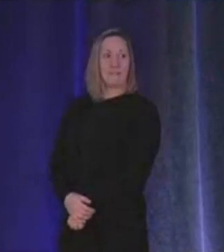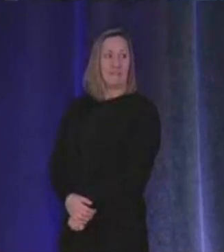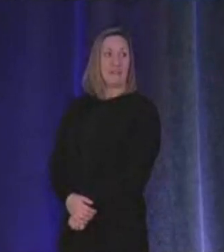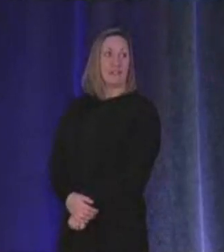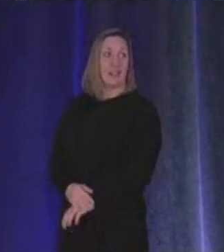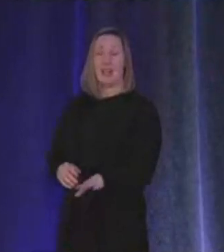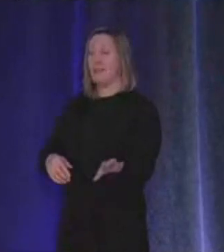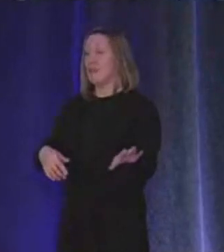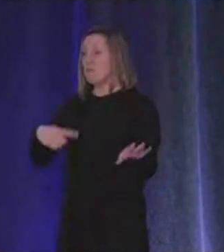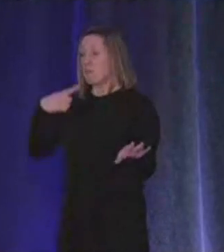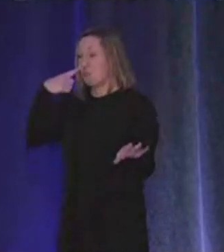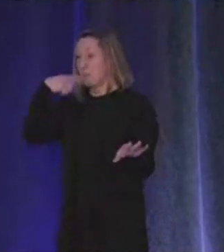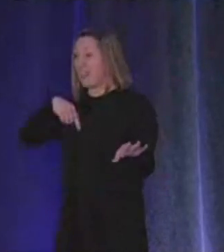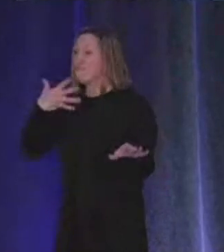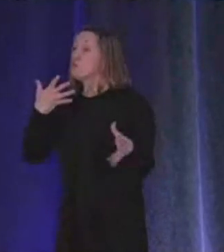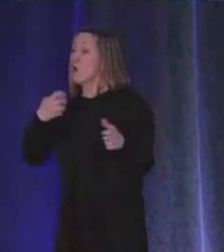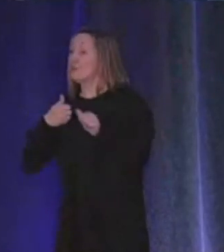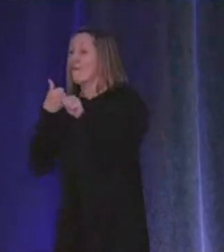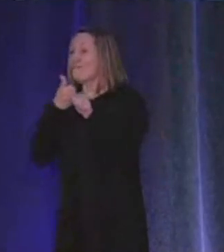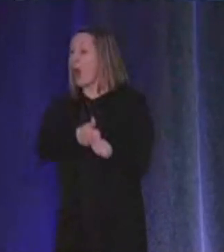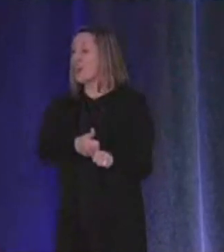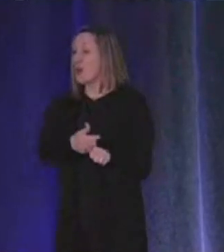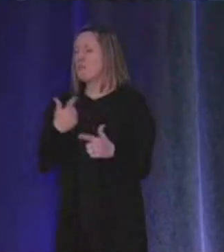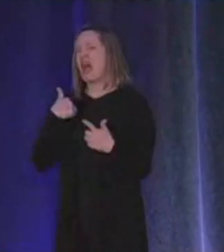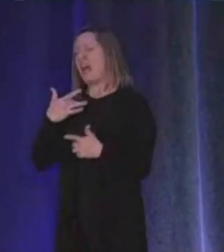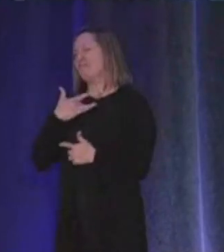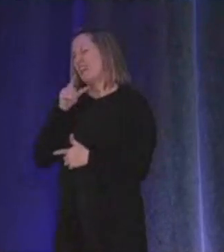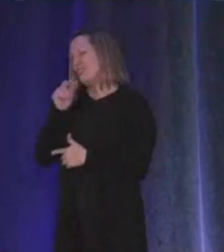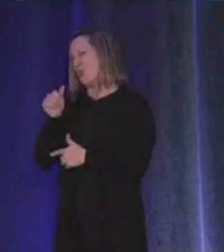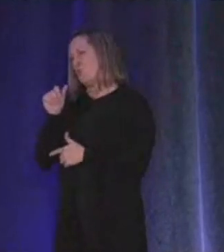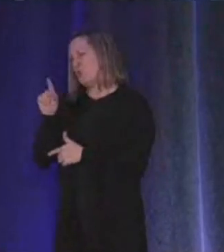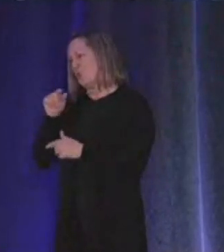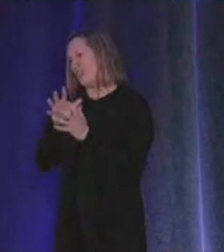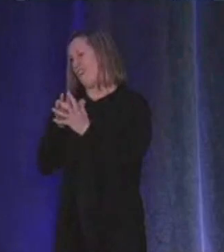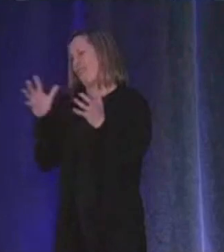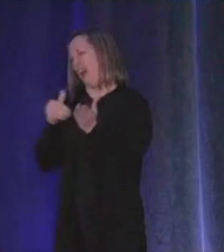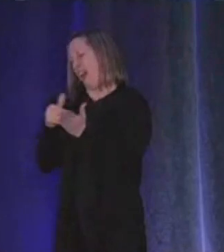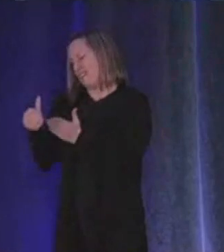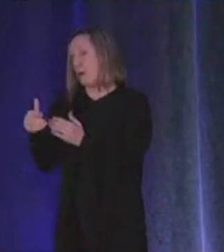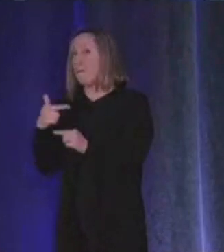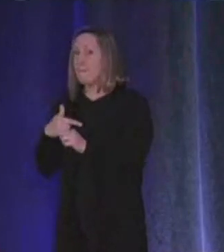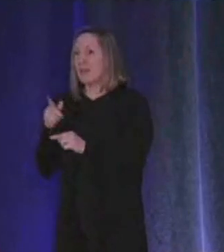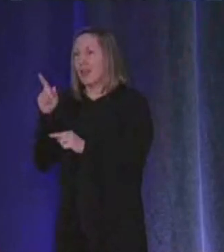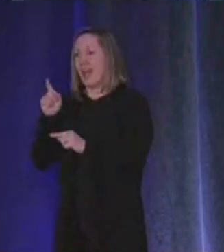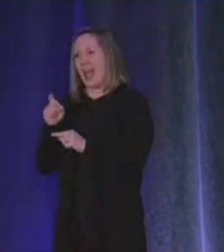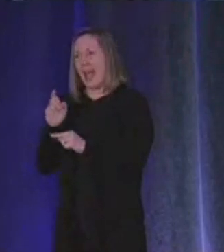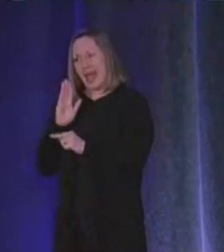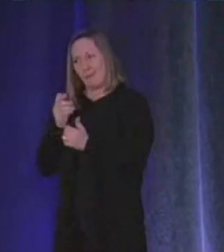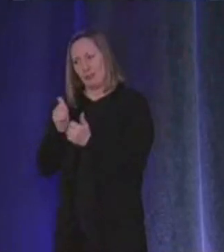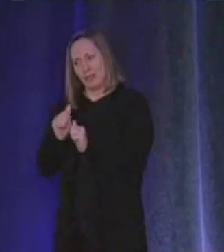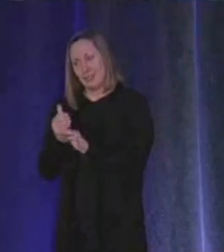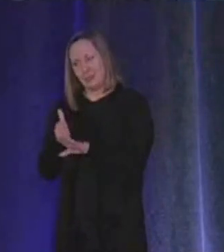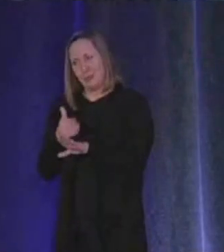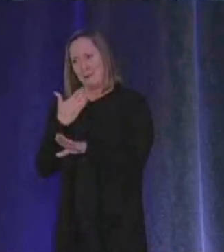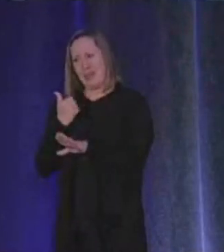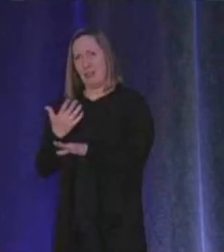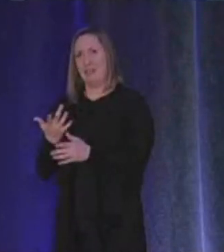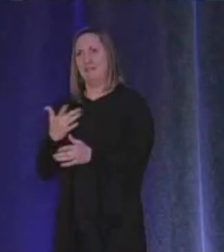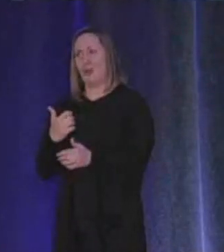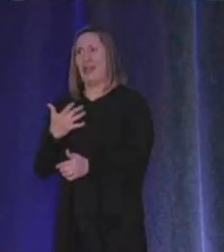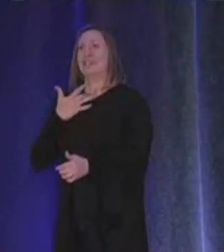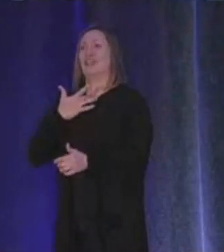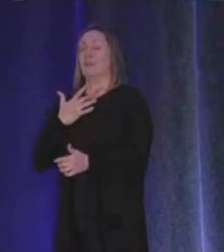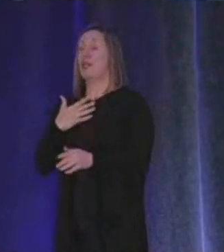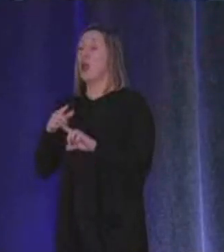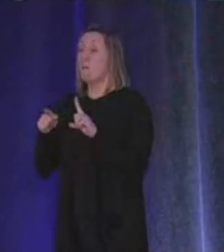And if you want to follow me, I don't tweet a lot, but I should definitely do a much better job. Oh, sorry, touched the mic. But you can